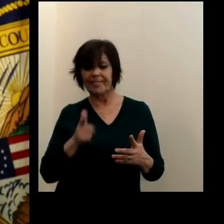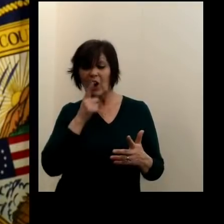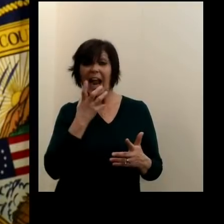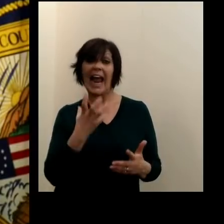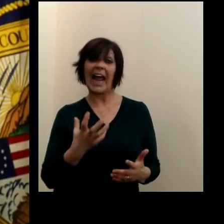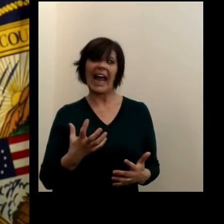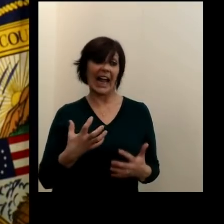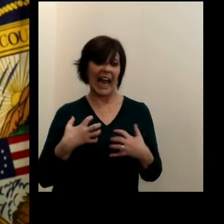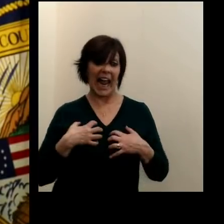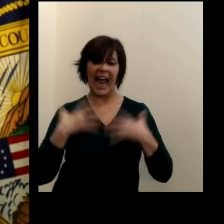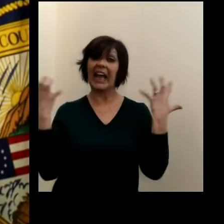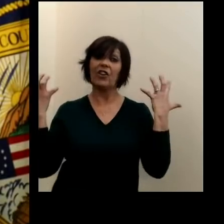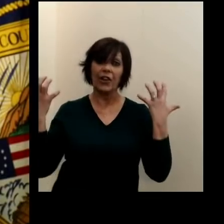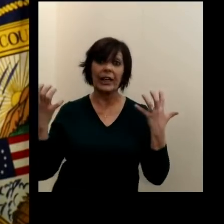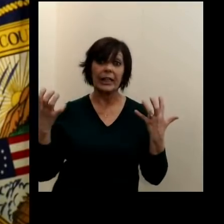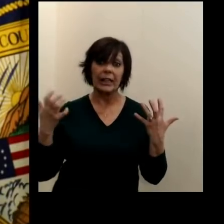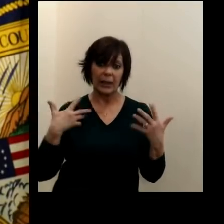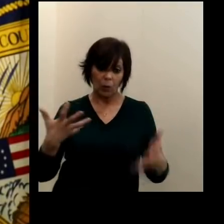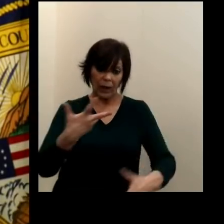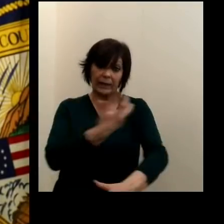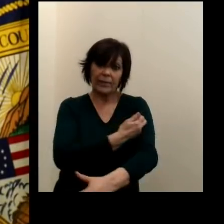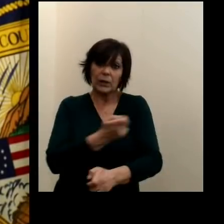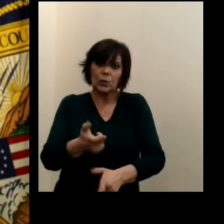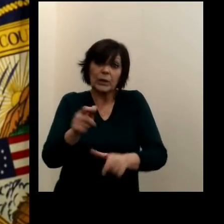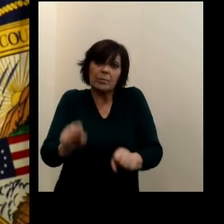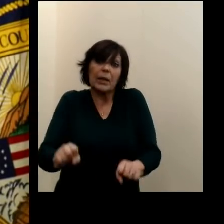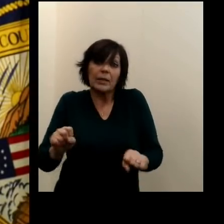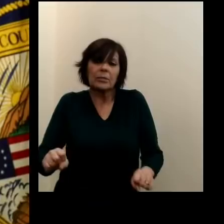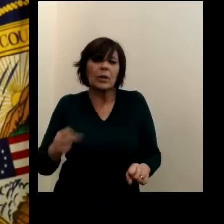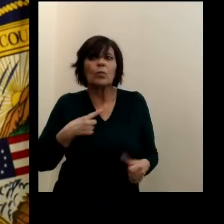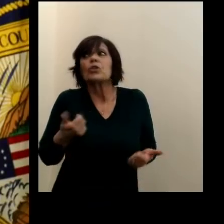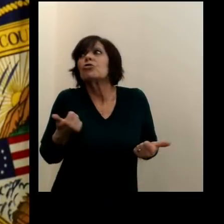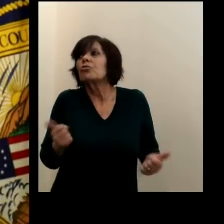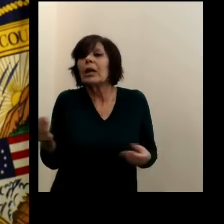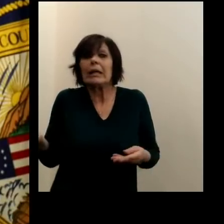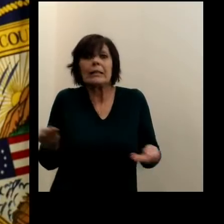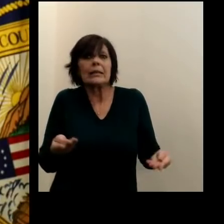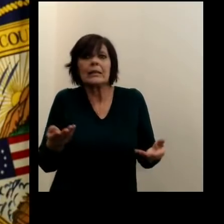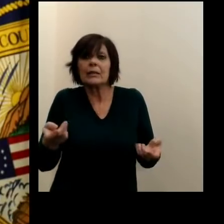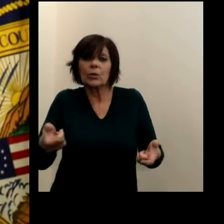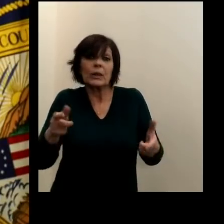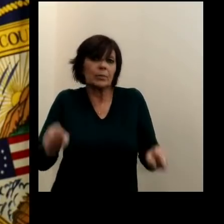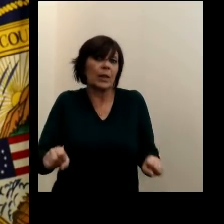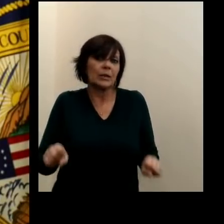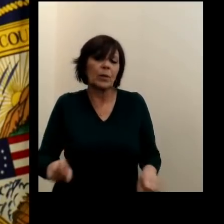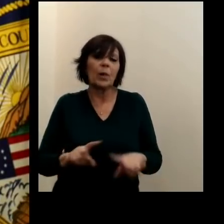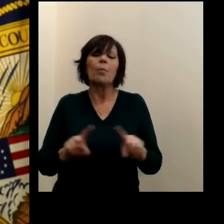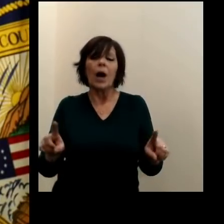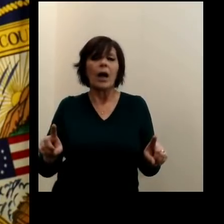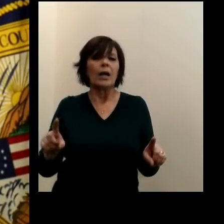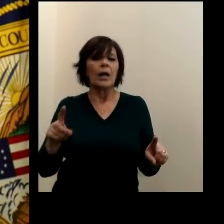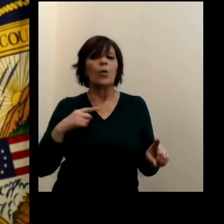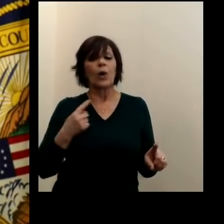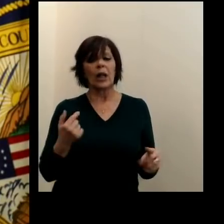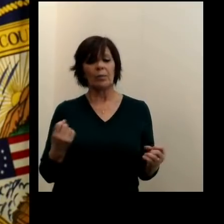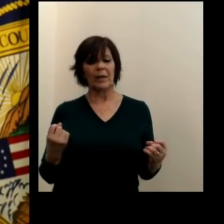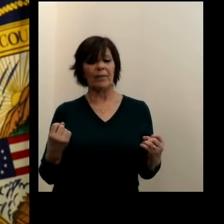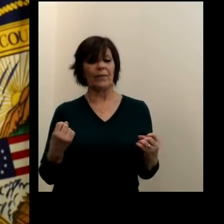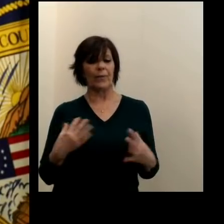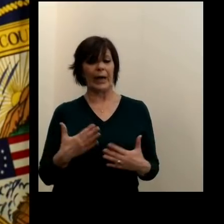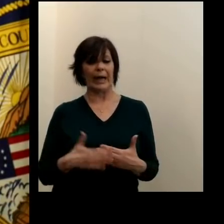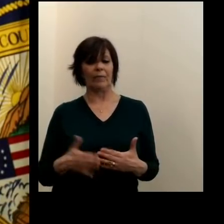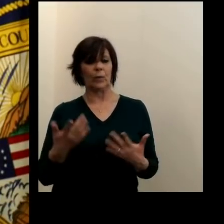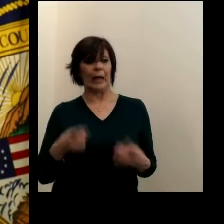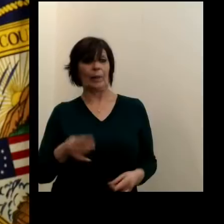angry and they want to get the vaccine as quickly as possible, and we're trying to get it as quickly as possible. But we are a little afraid after what we saw